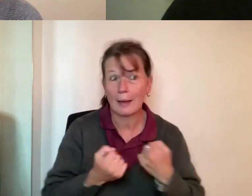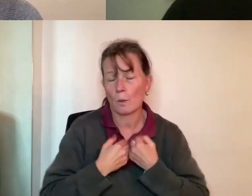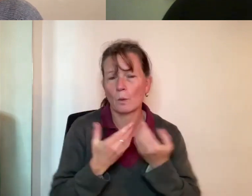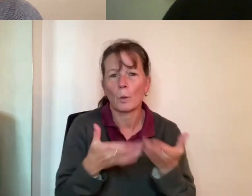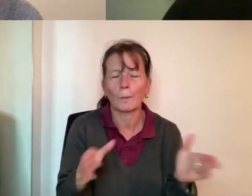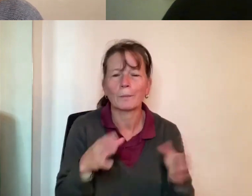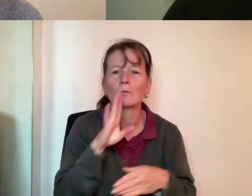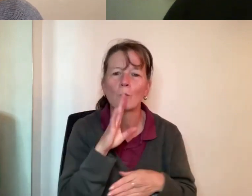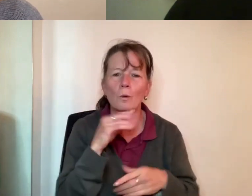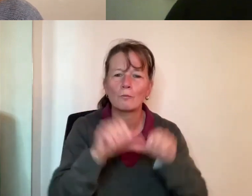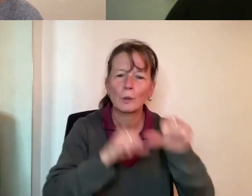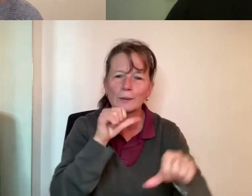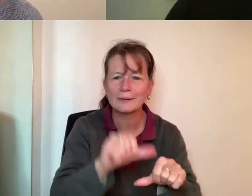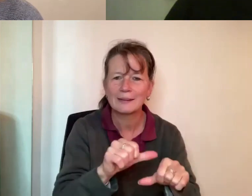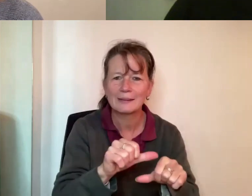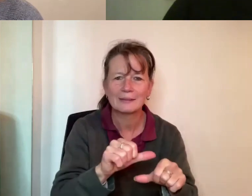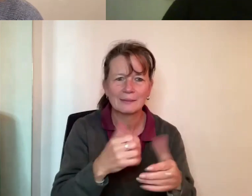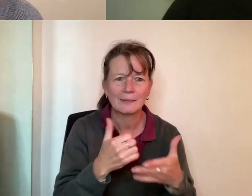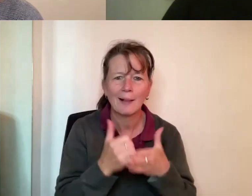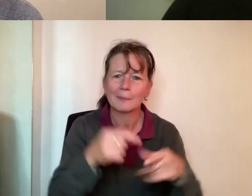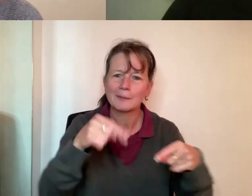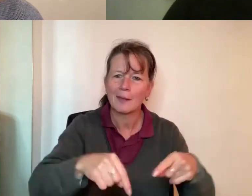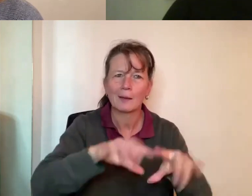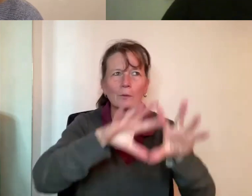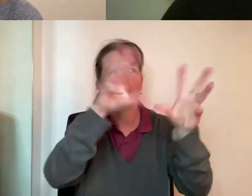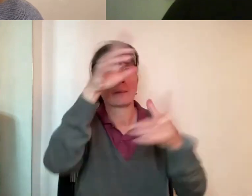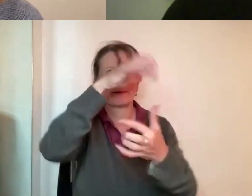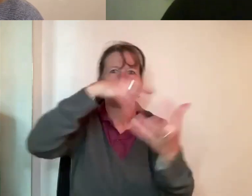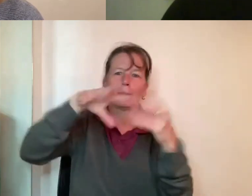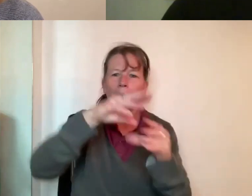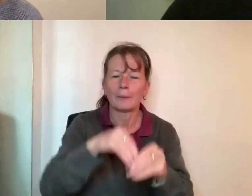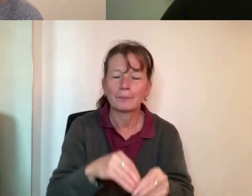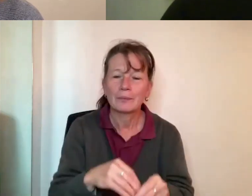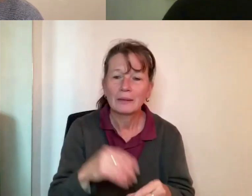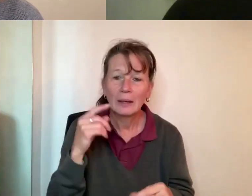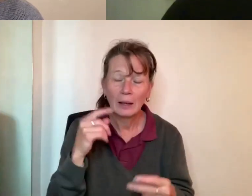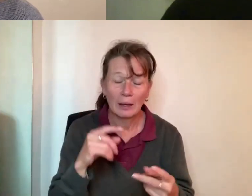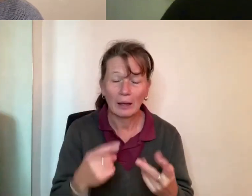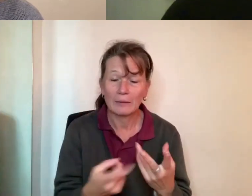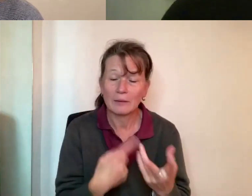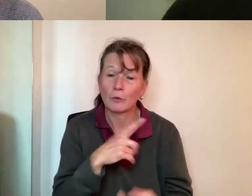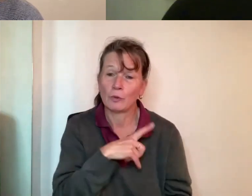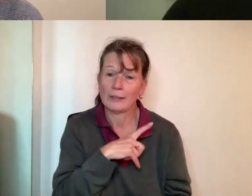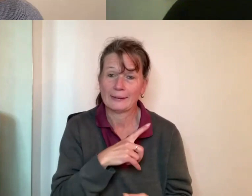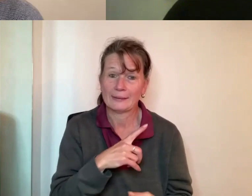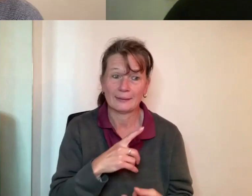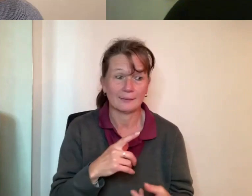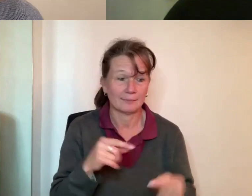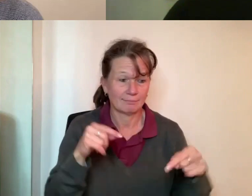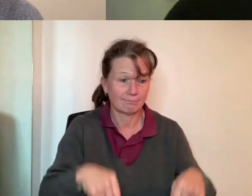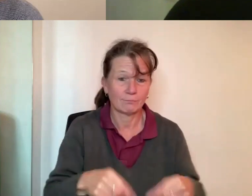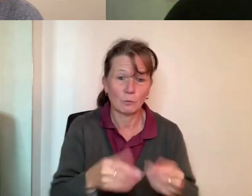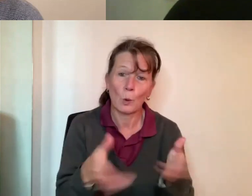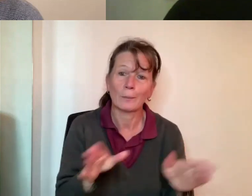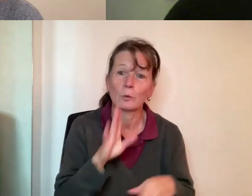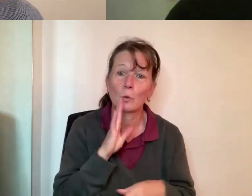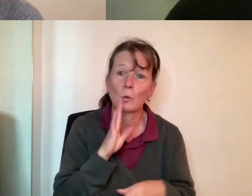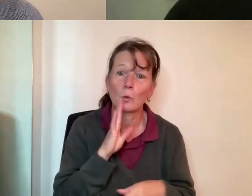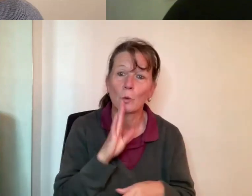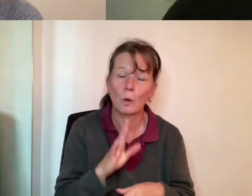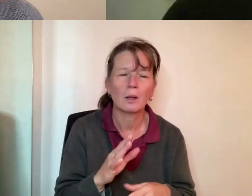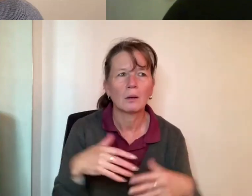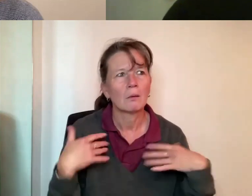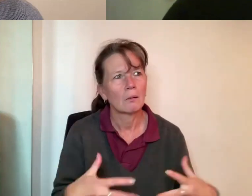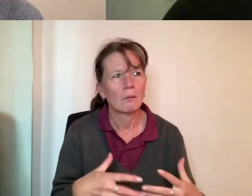feeds into all of that. I think another reason why we do it is because it's an amazing way of finding